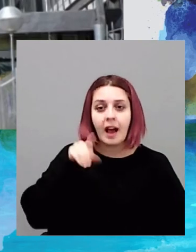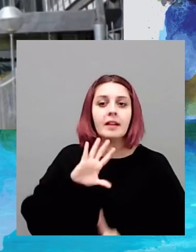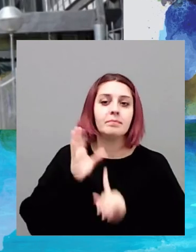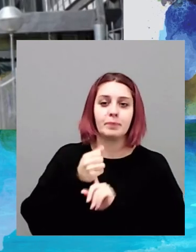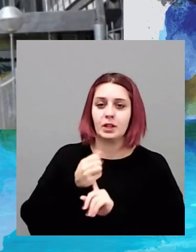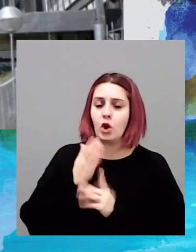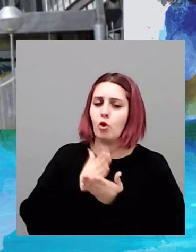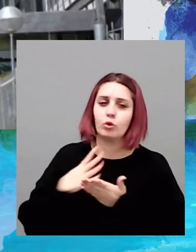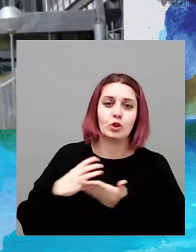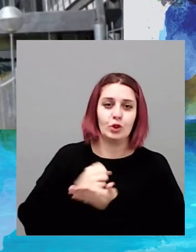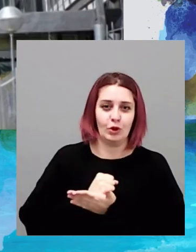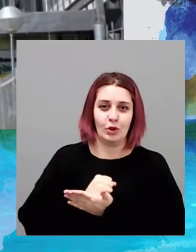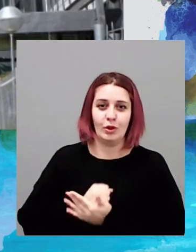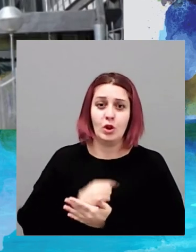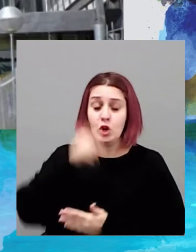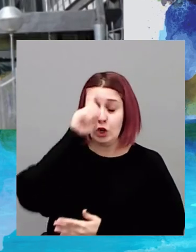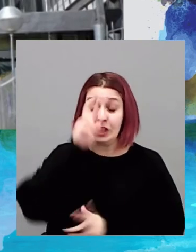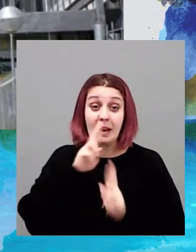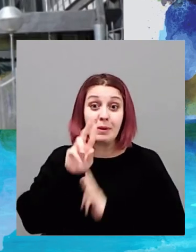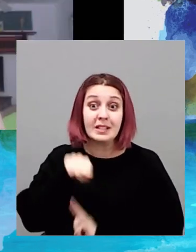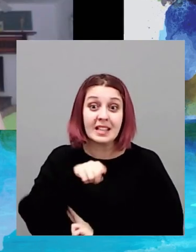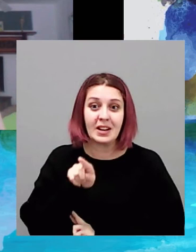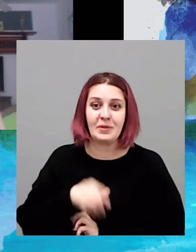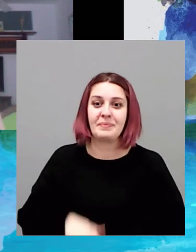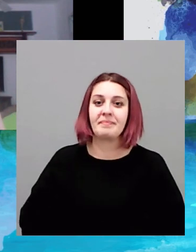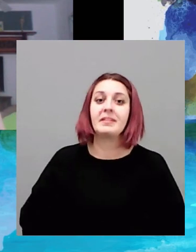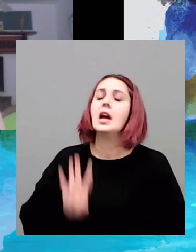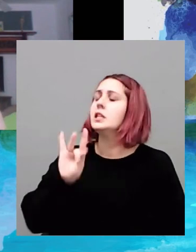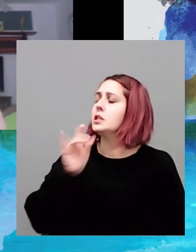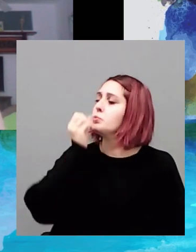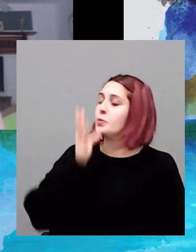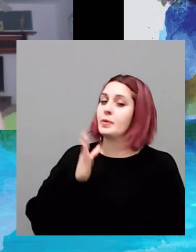Foundation Channel 11, you can find it.